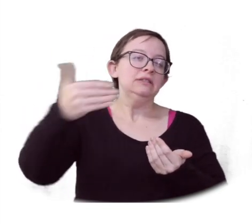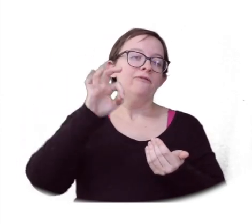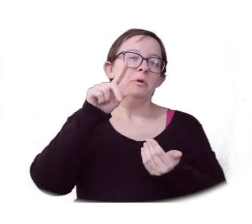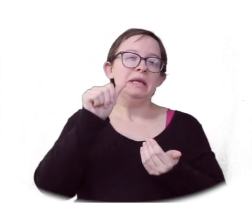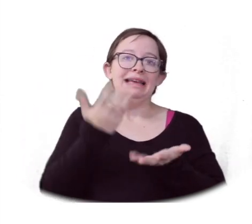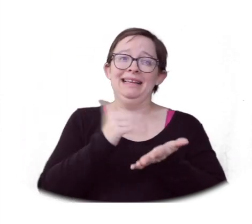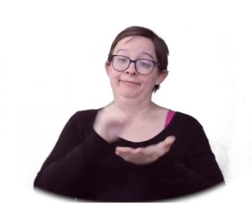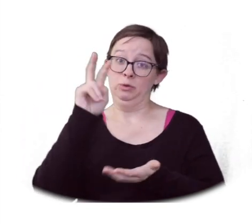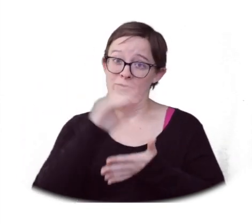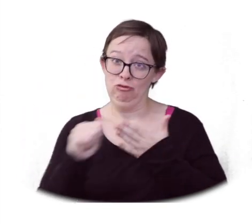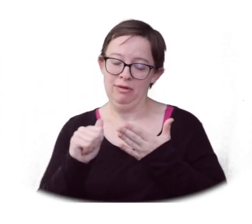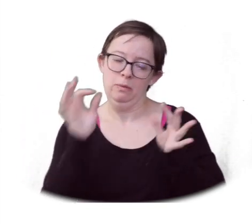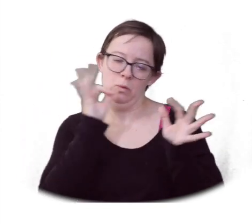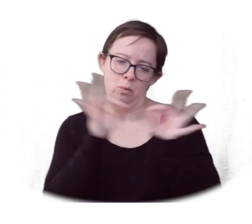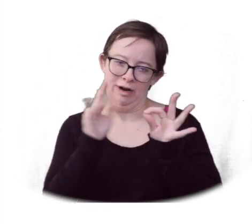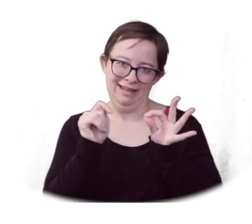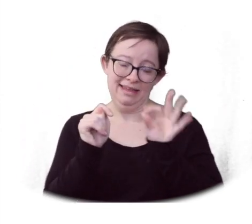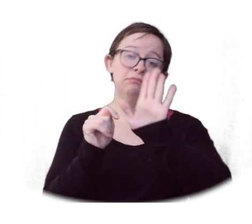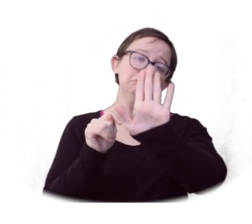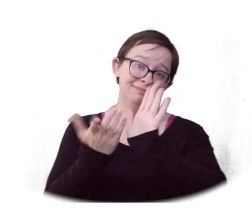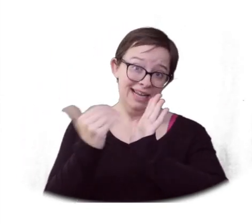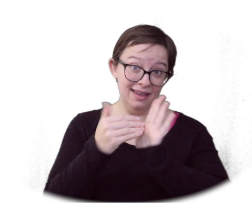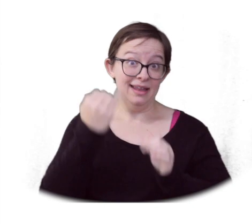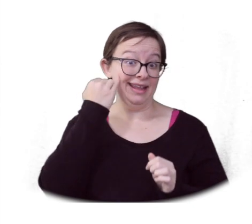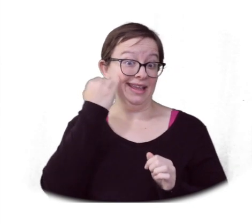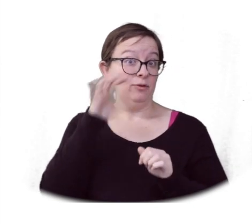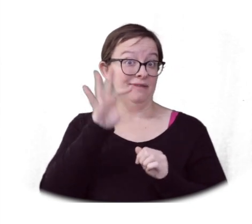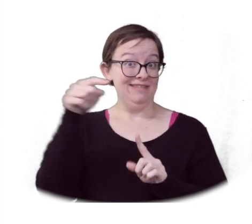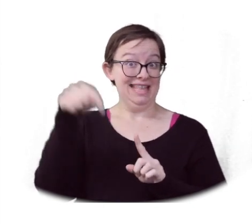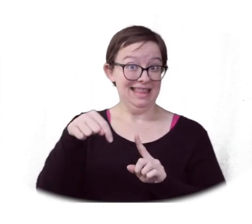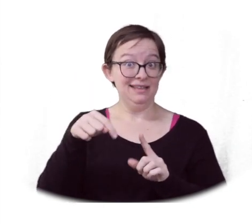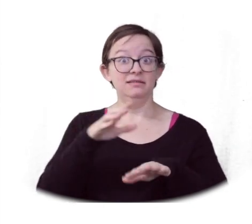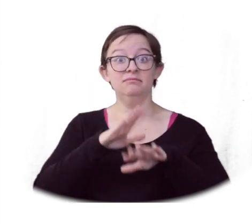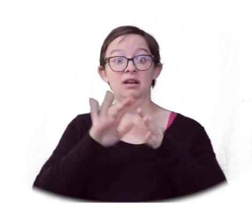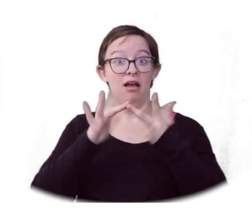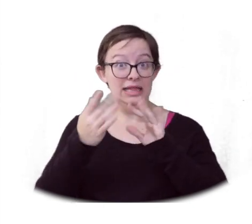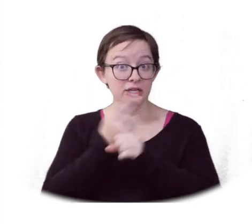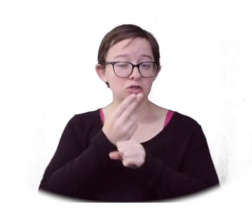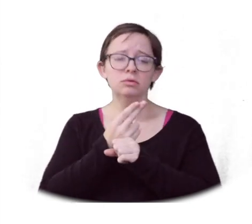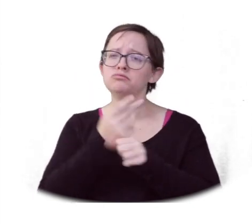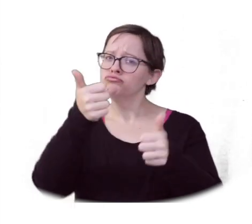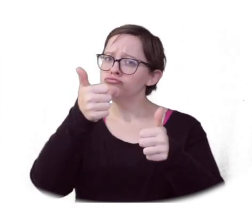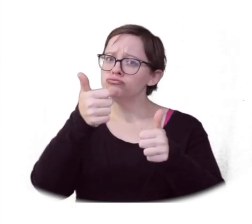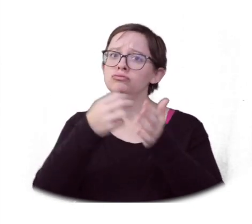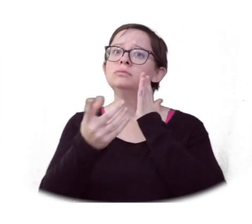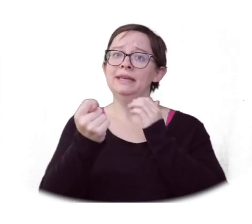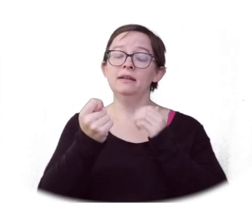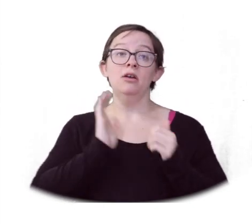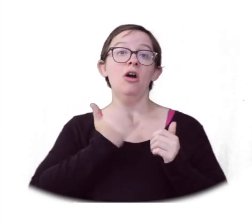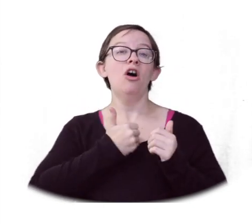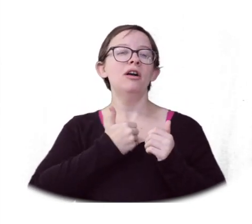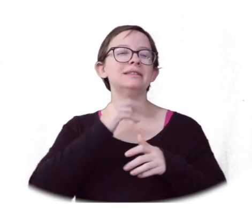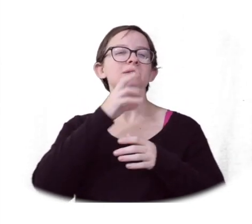formula sometimes, again, $200 is not going to be worth it. Now, again, if you can find these on online used, definitely